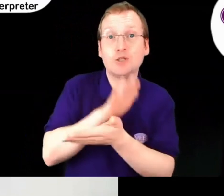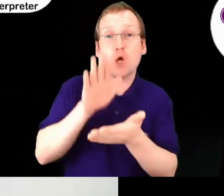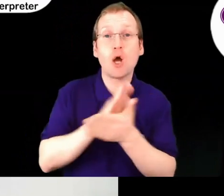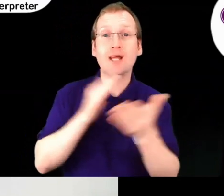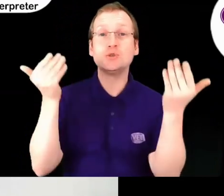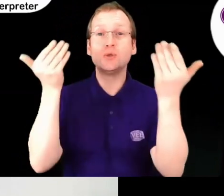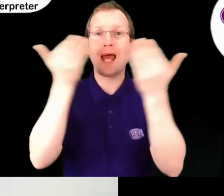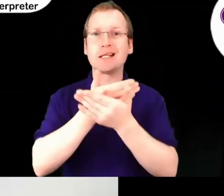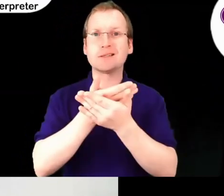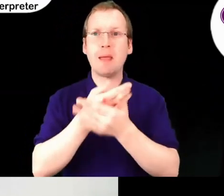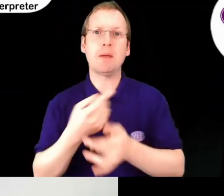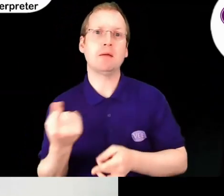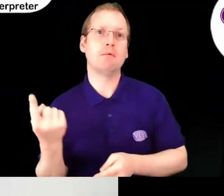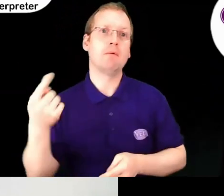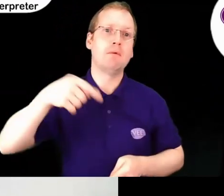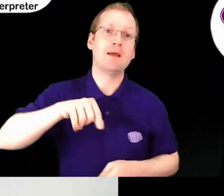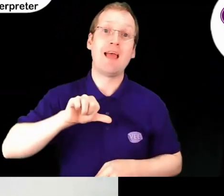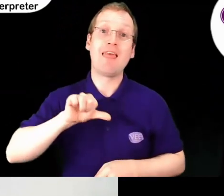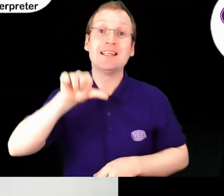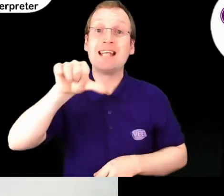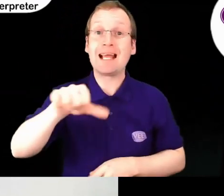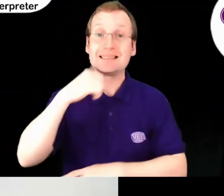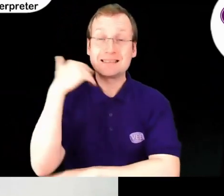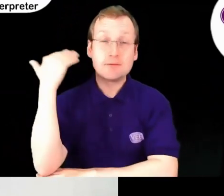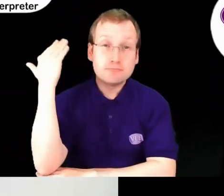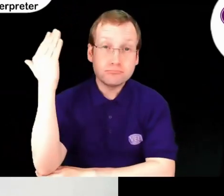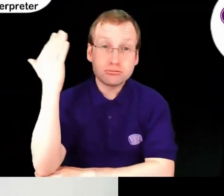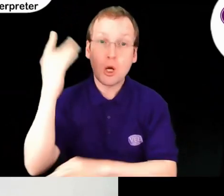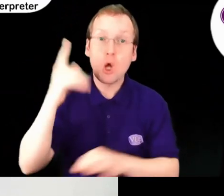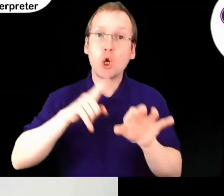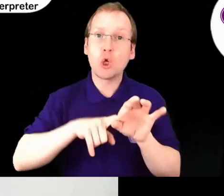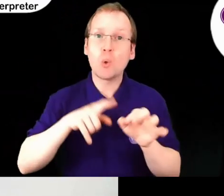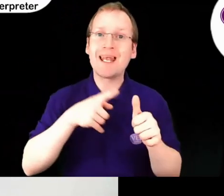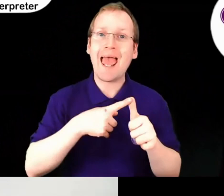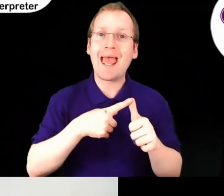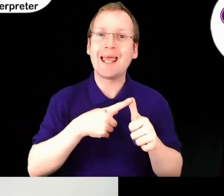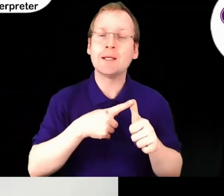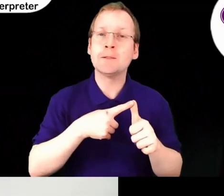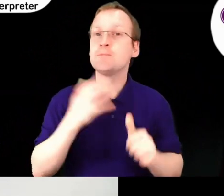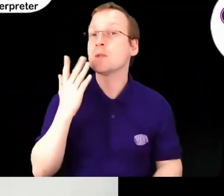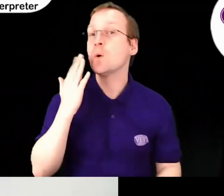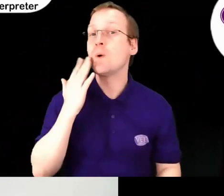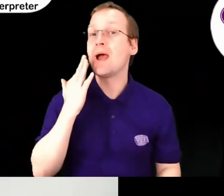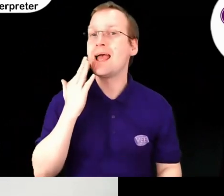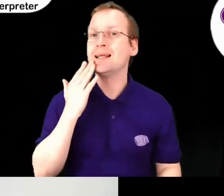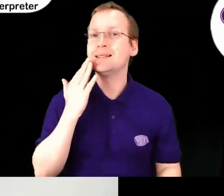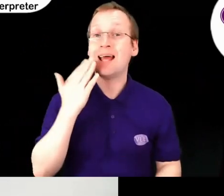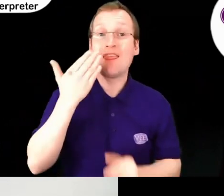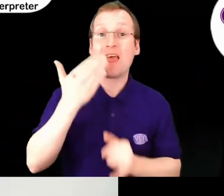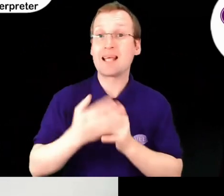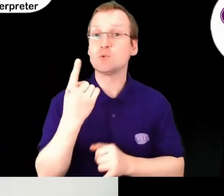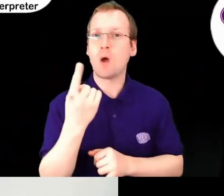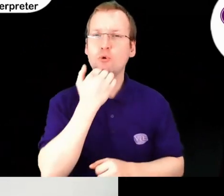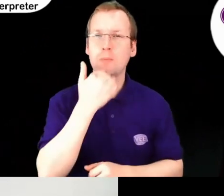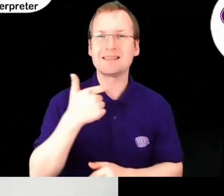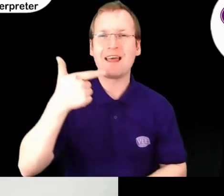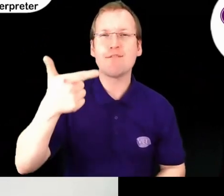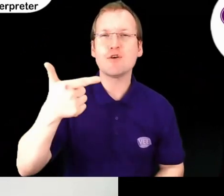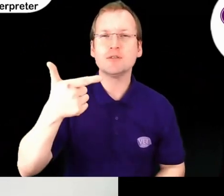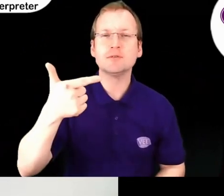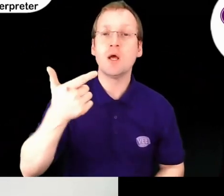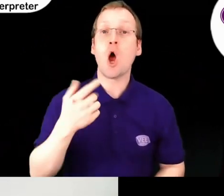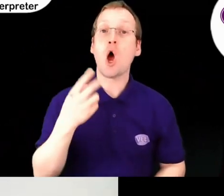you might want to come along to our next Patrons Q&A, which is the last one, I think, on